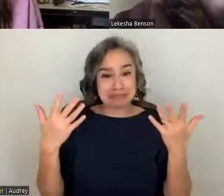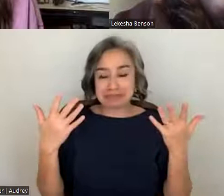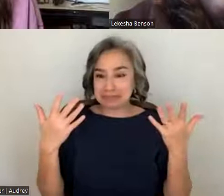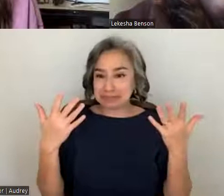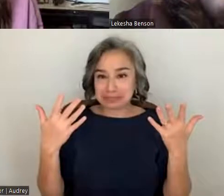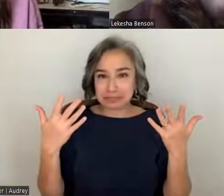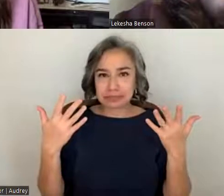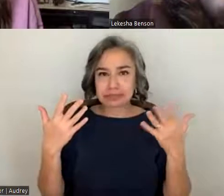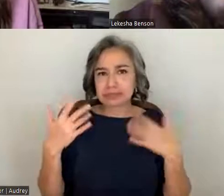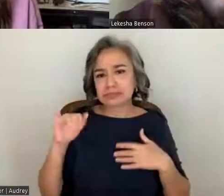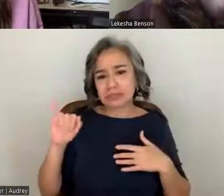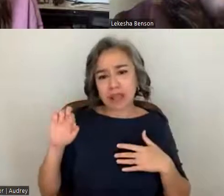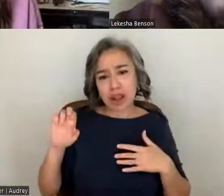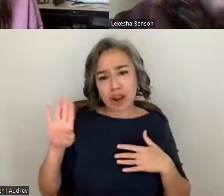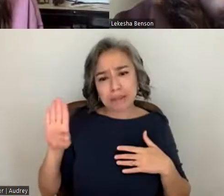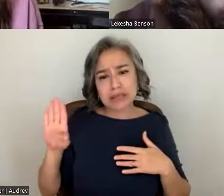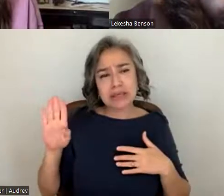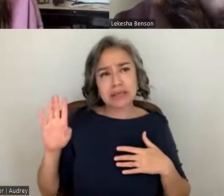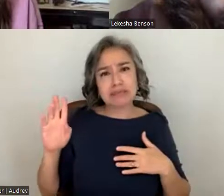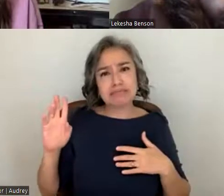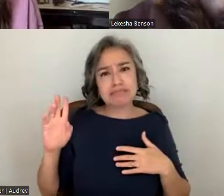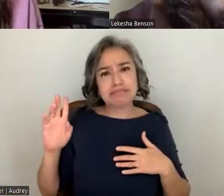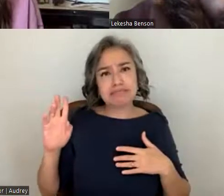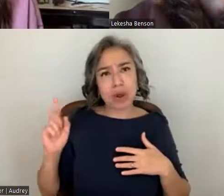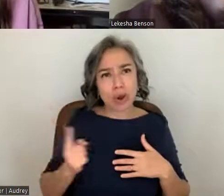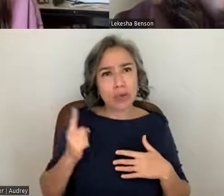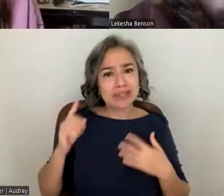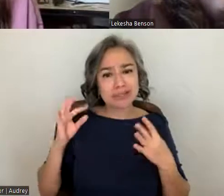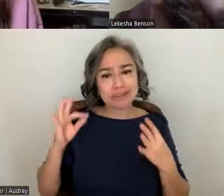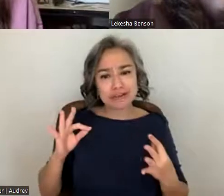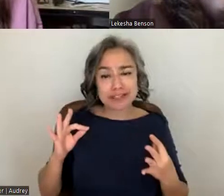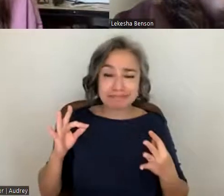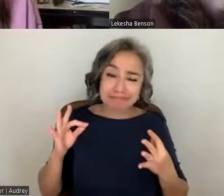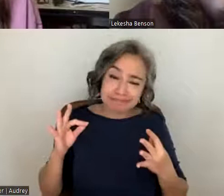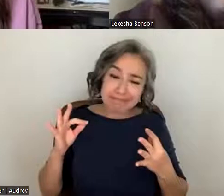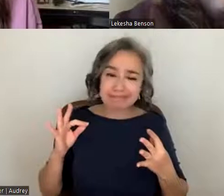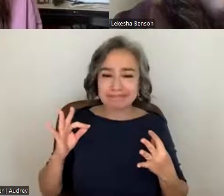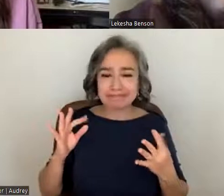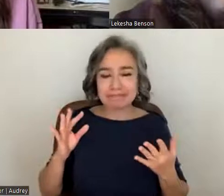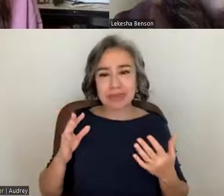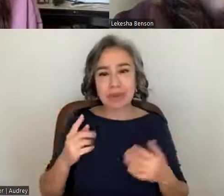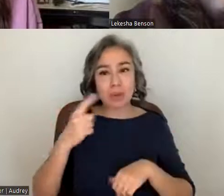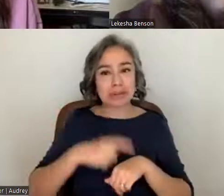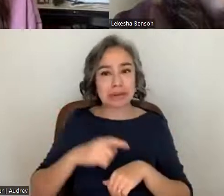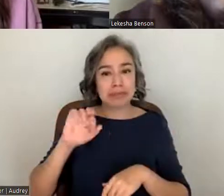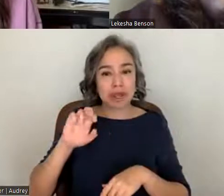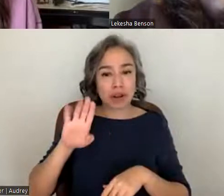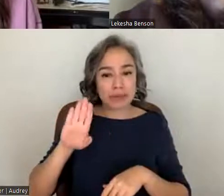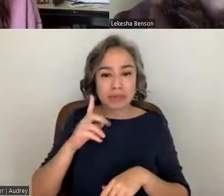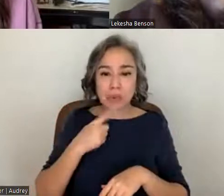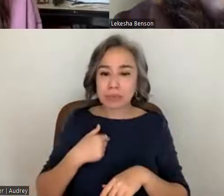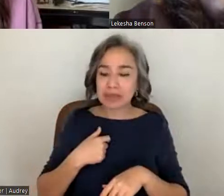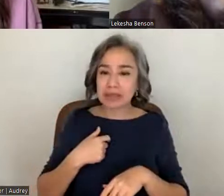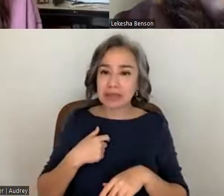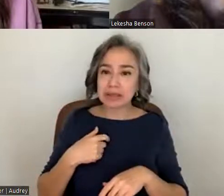I don't know that IRBs are always perfect. I once had an IRB tell me to replace, this was